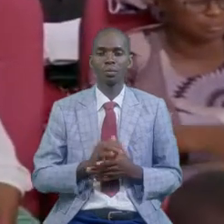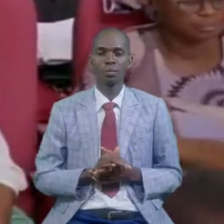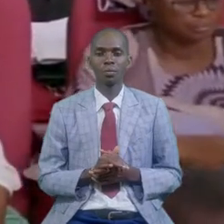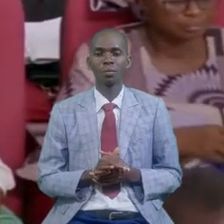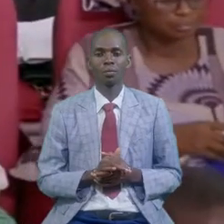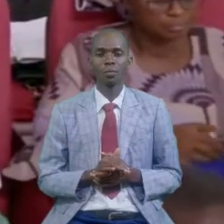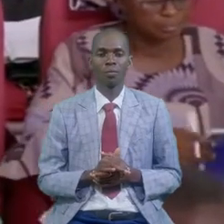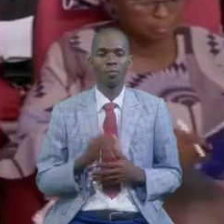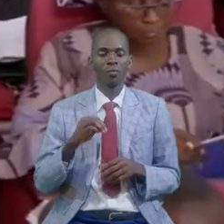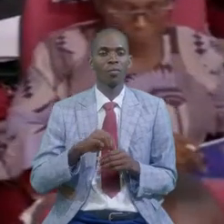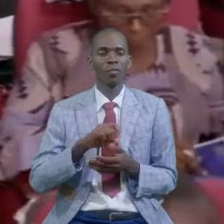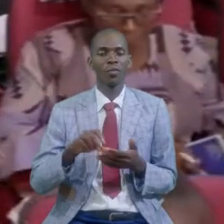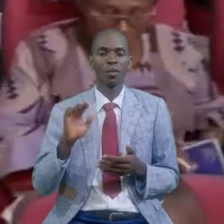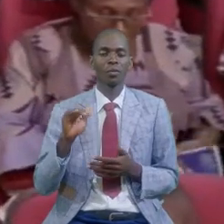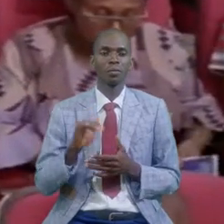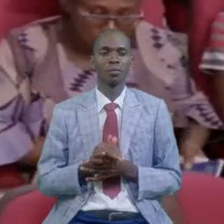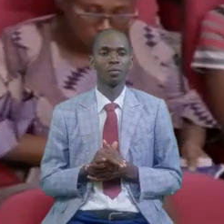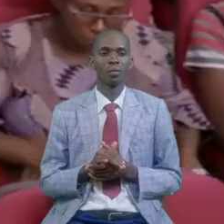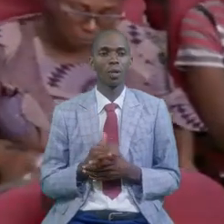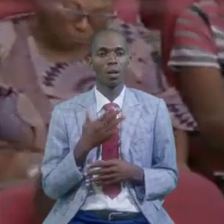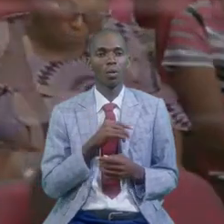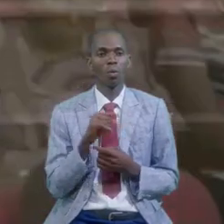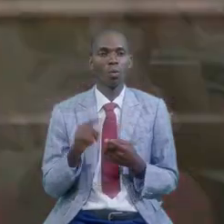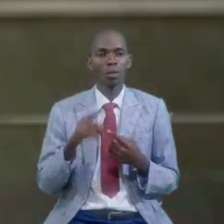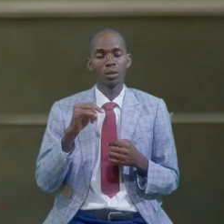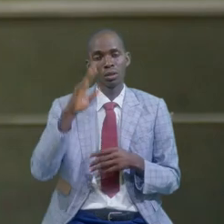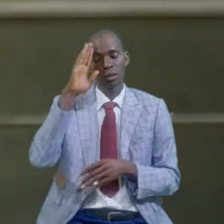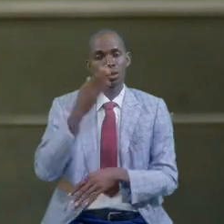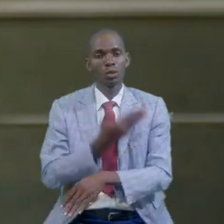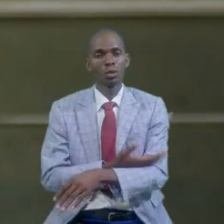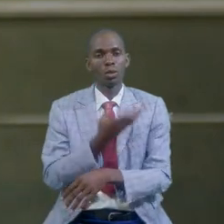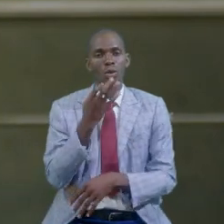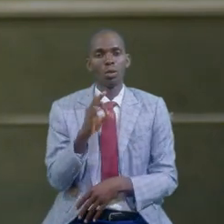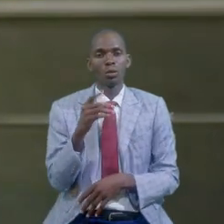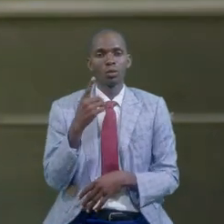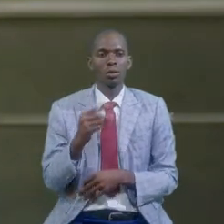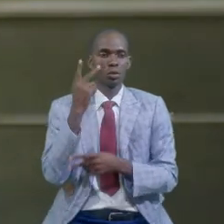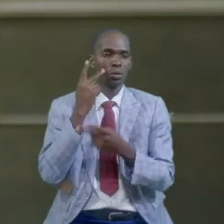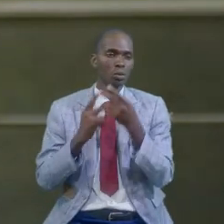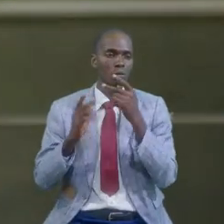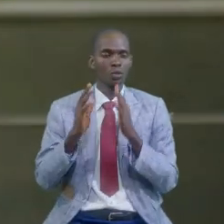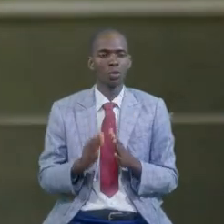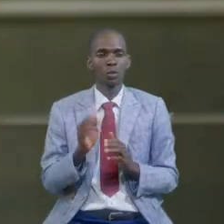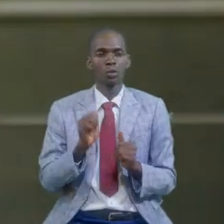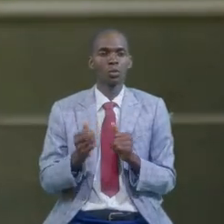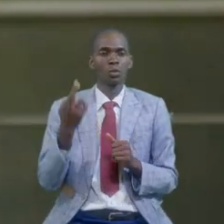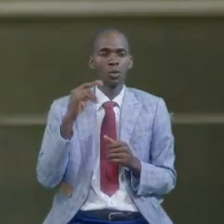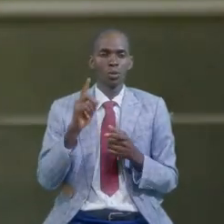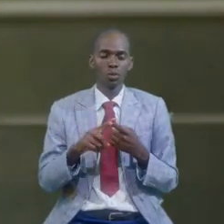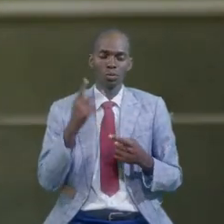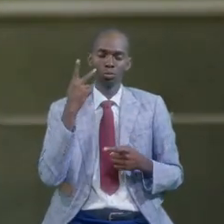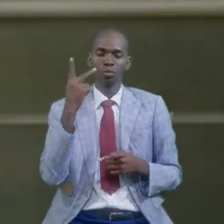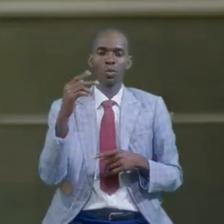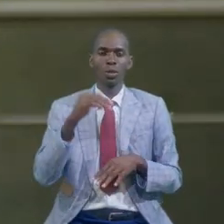Verse 15, and when the sons of the prophets which were to view at Jericho